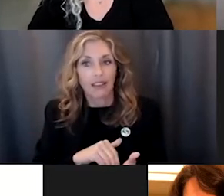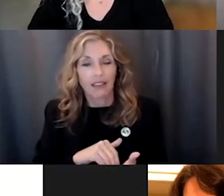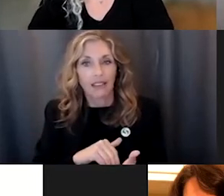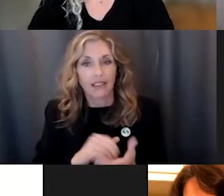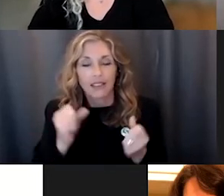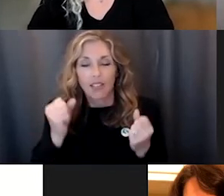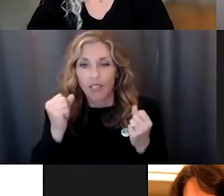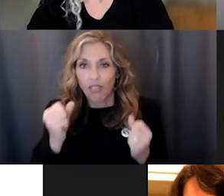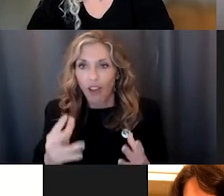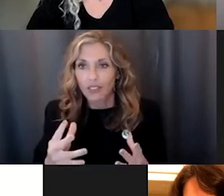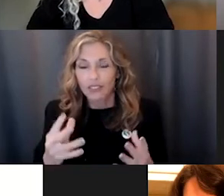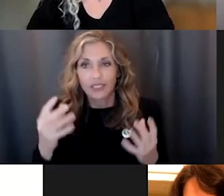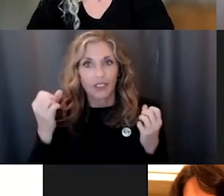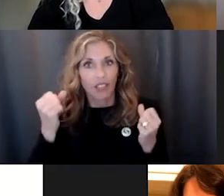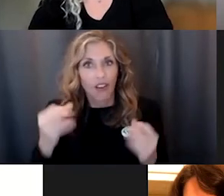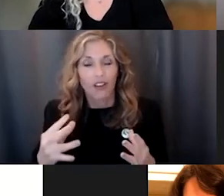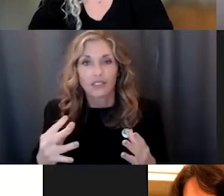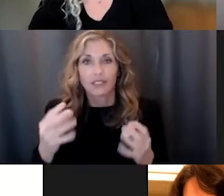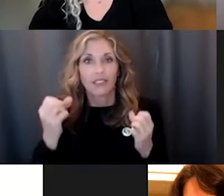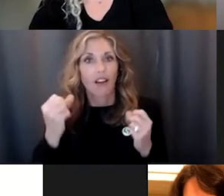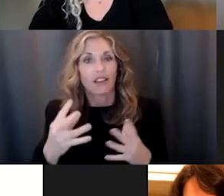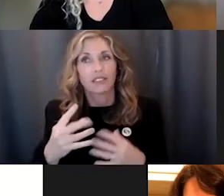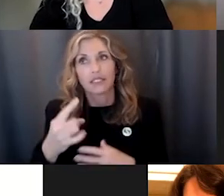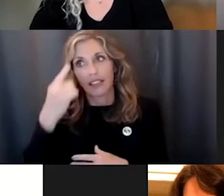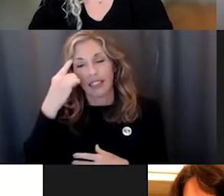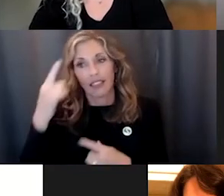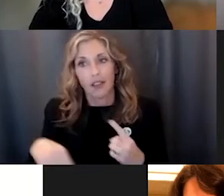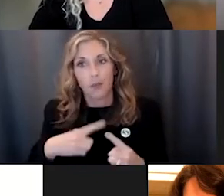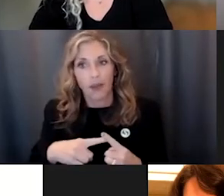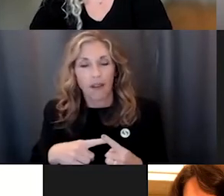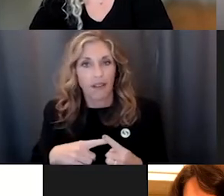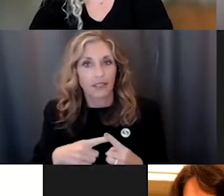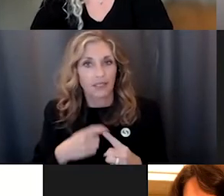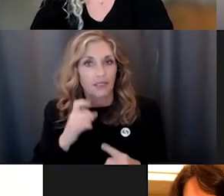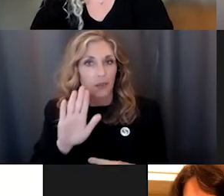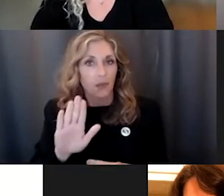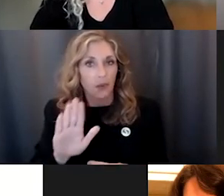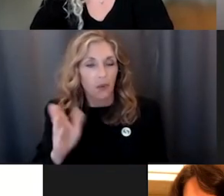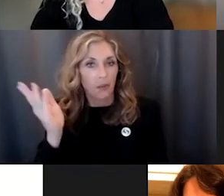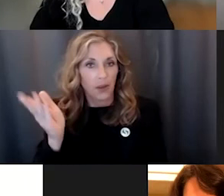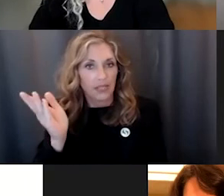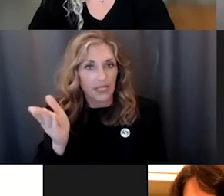Lots and lots to think about from your presentation.